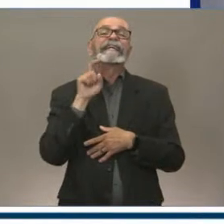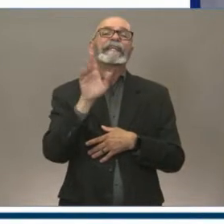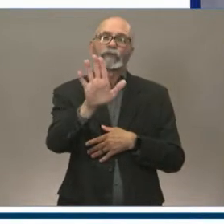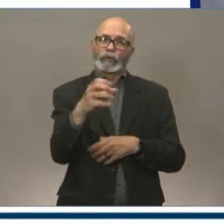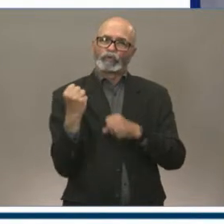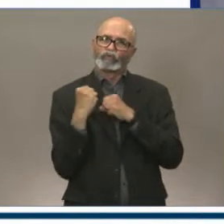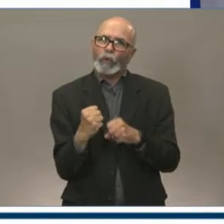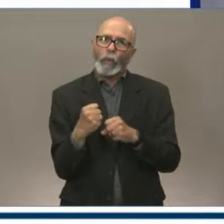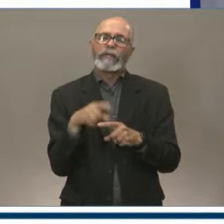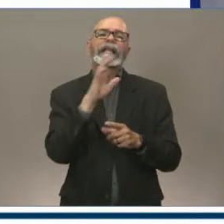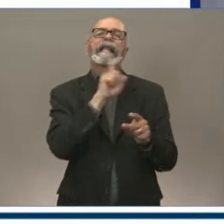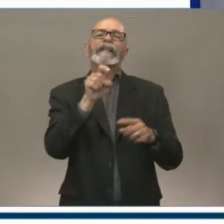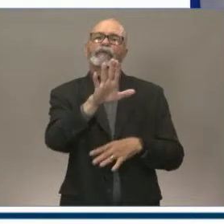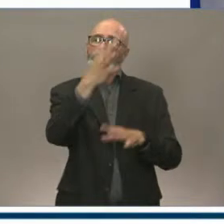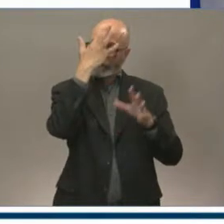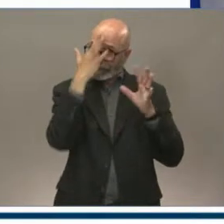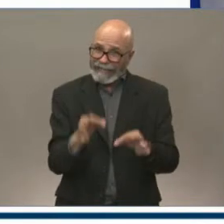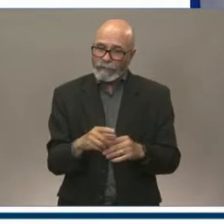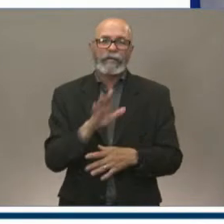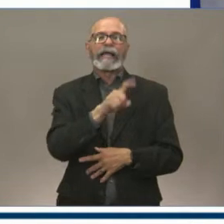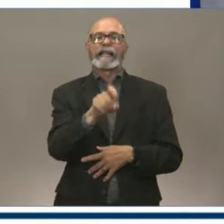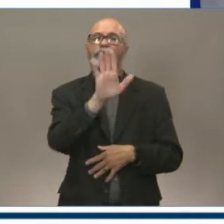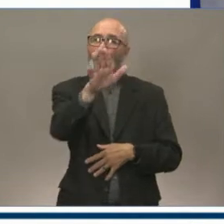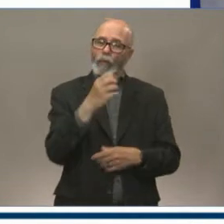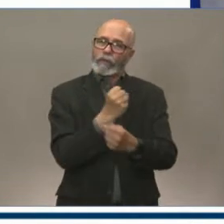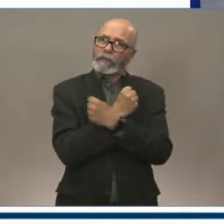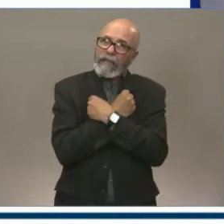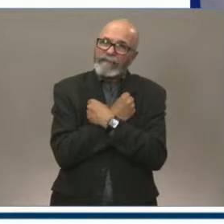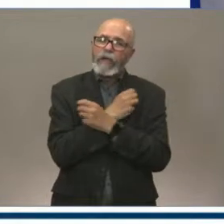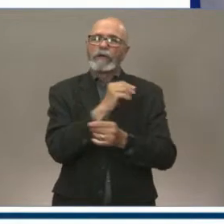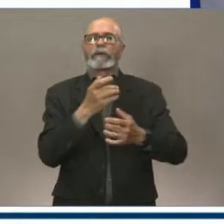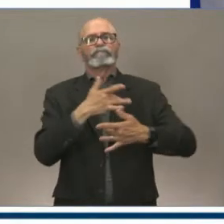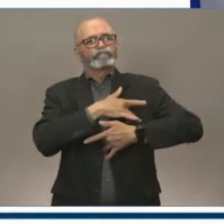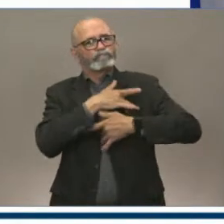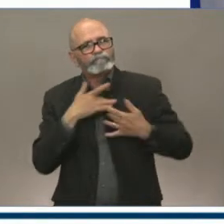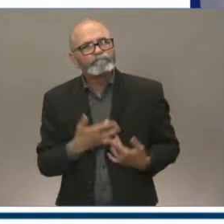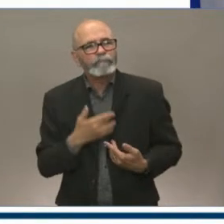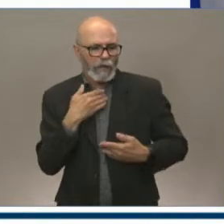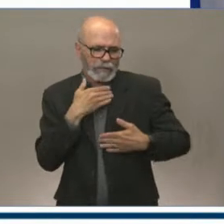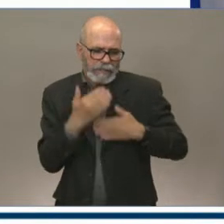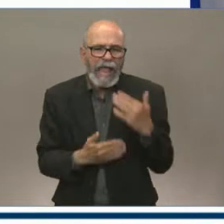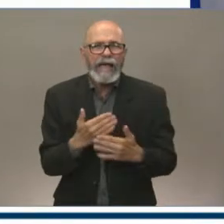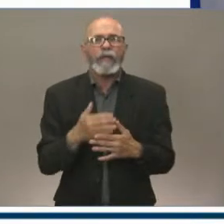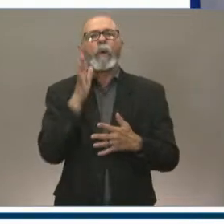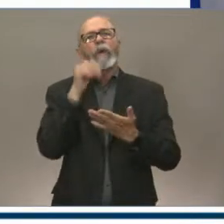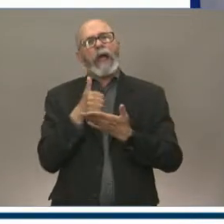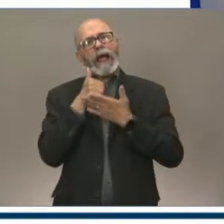your love and kindness for one another. That's how we will get through this, together.